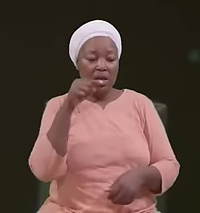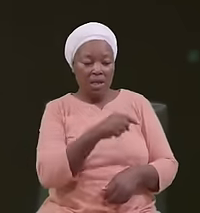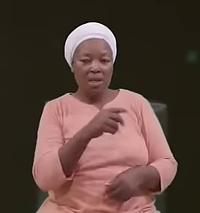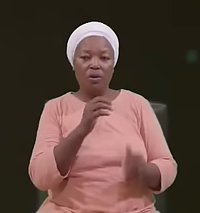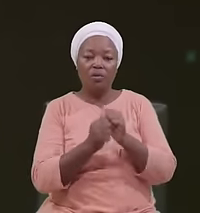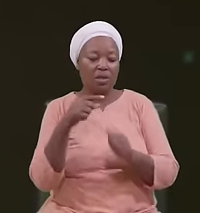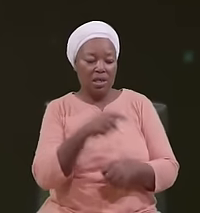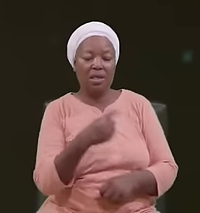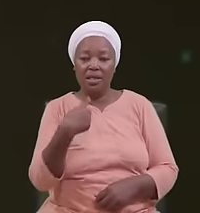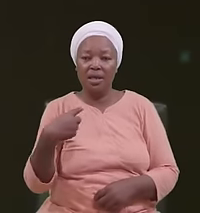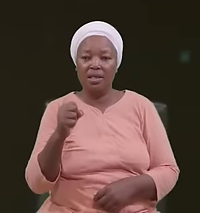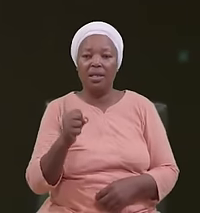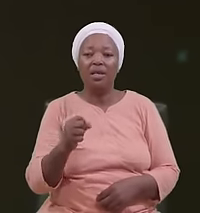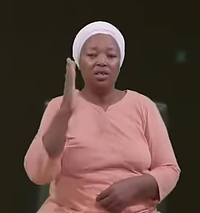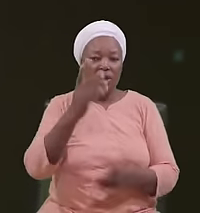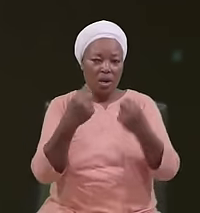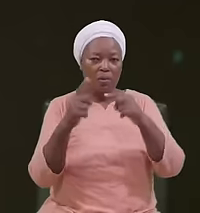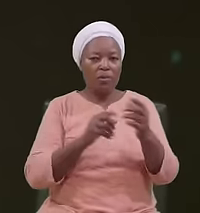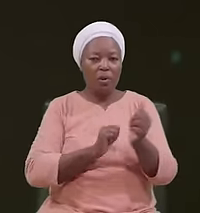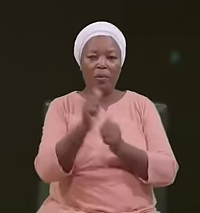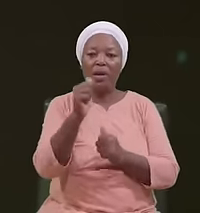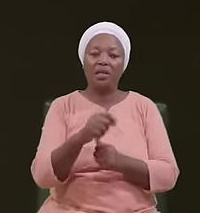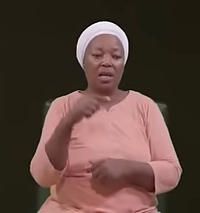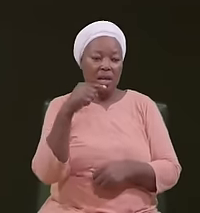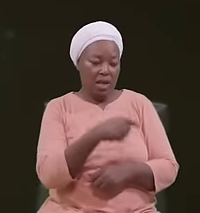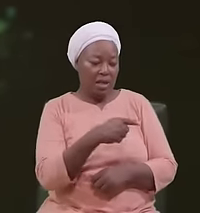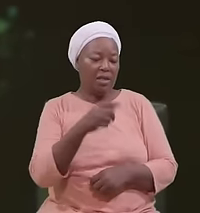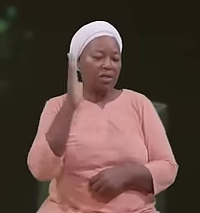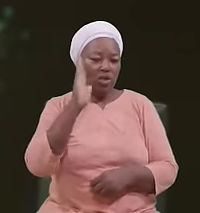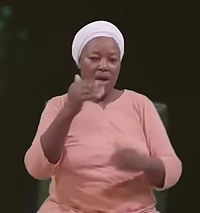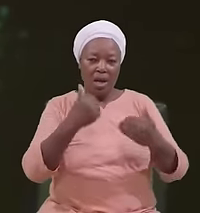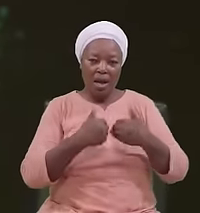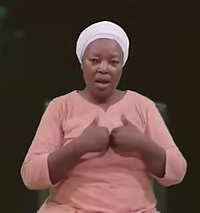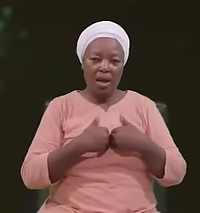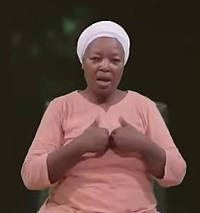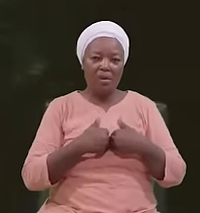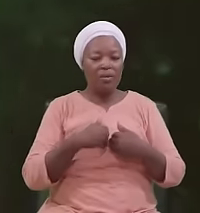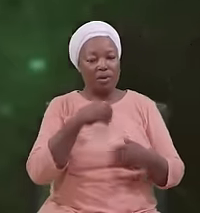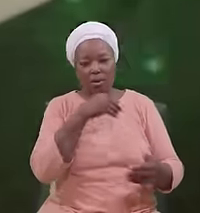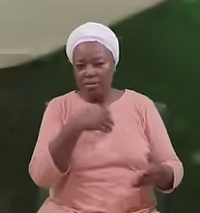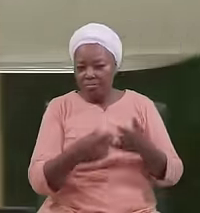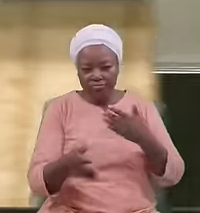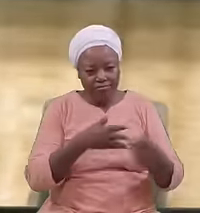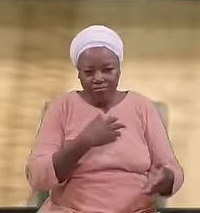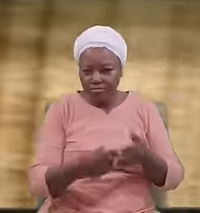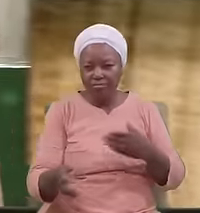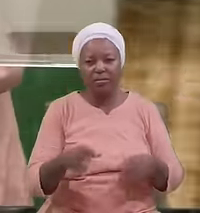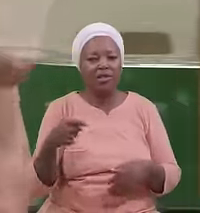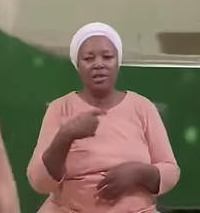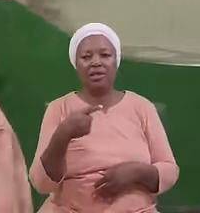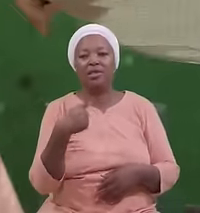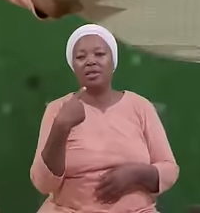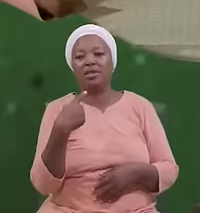which he says shall come to pass, he shall have whatsoever he